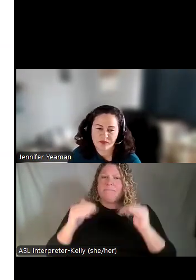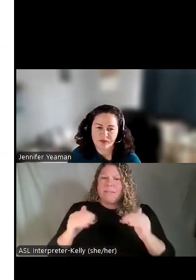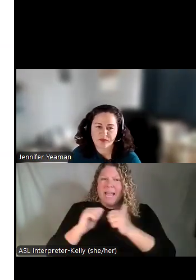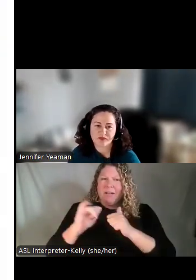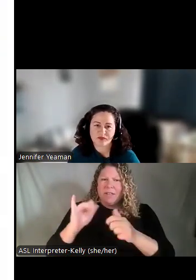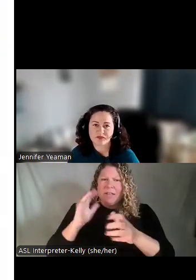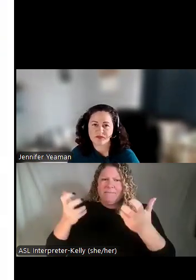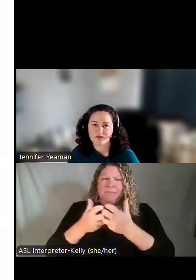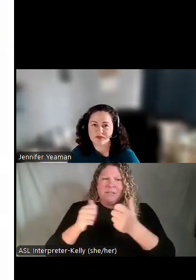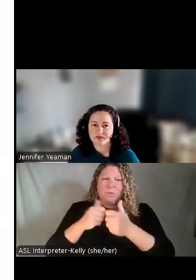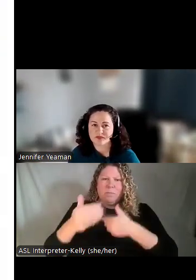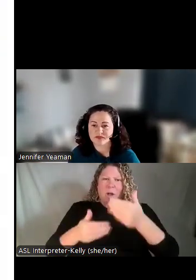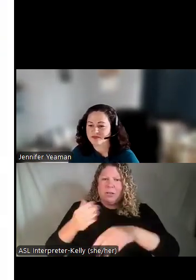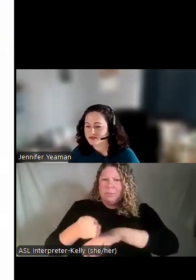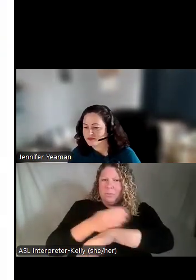cycle.